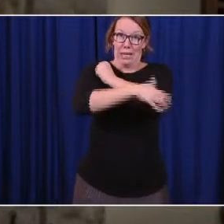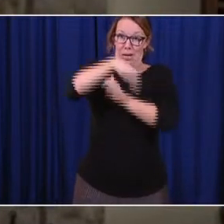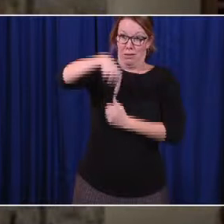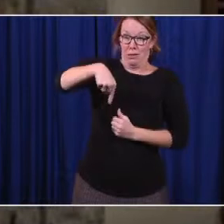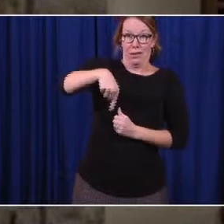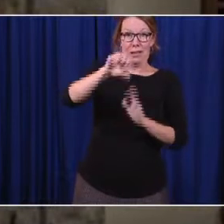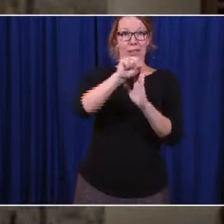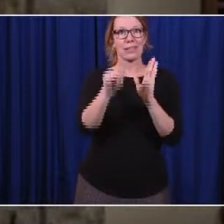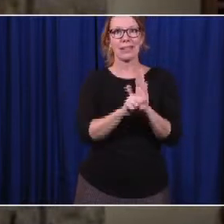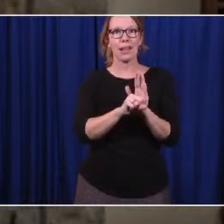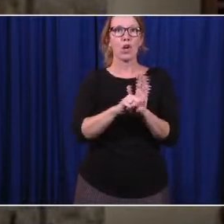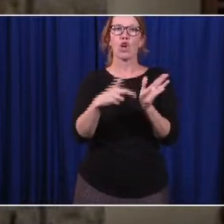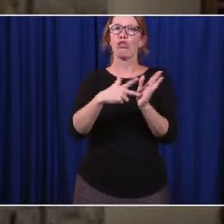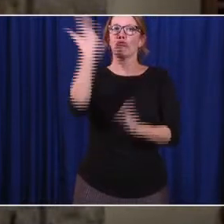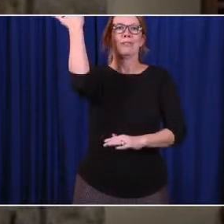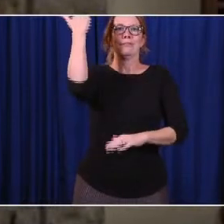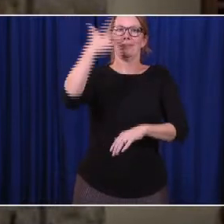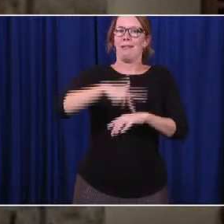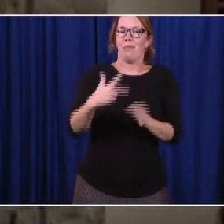is at 3 times